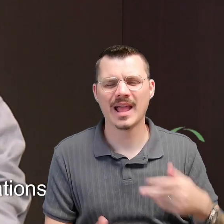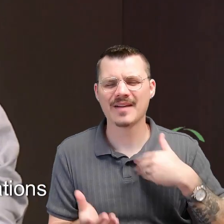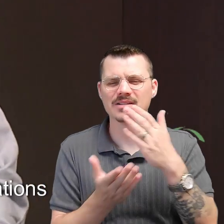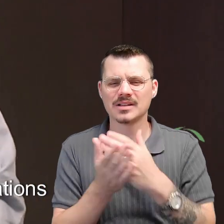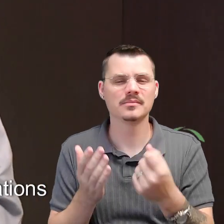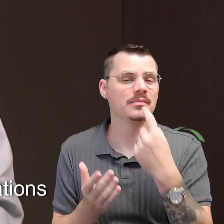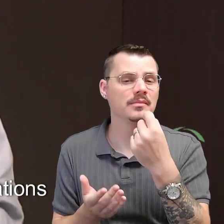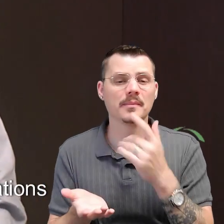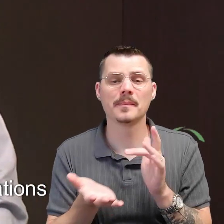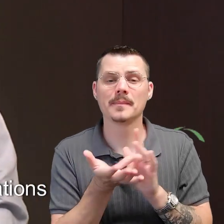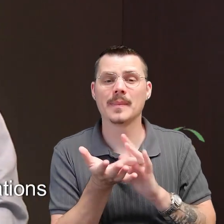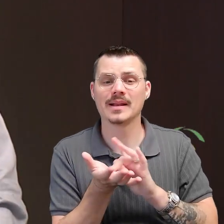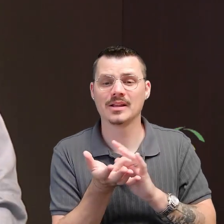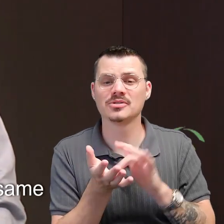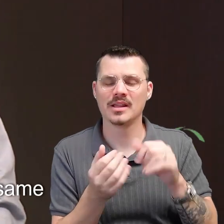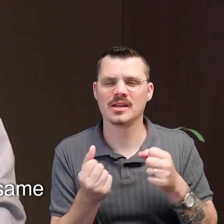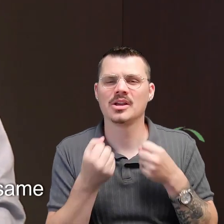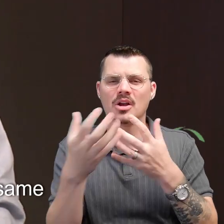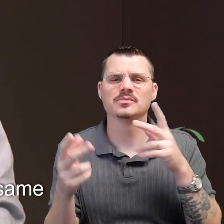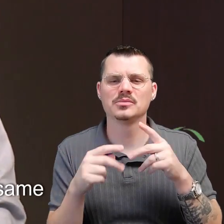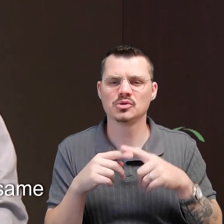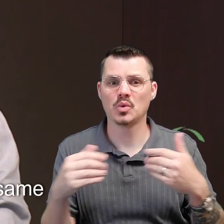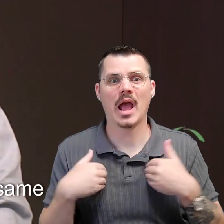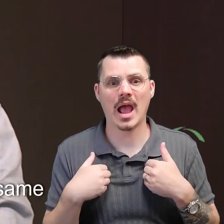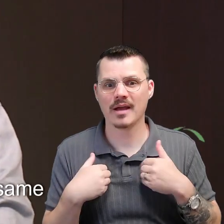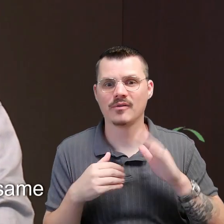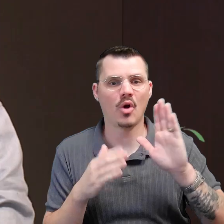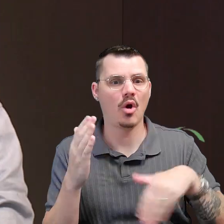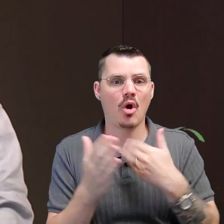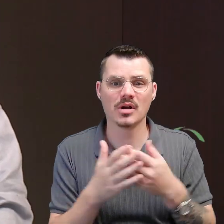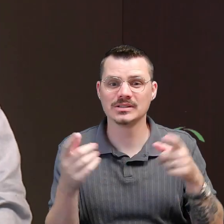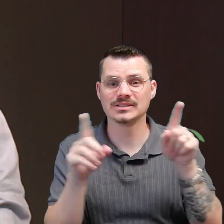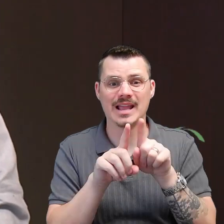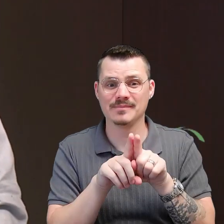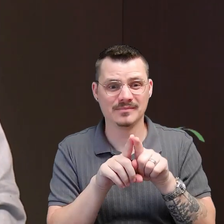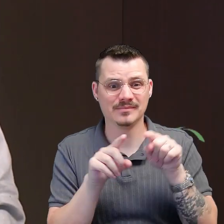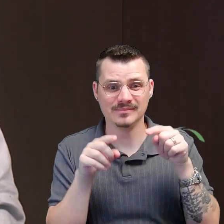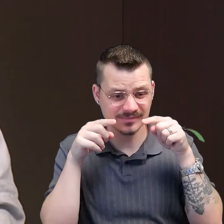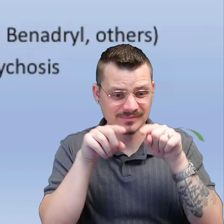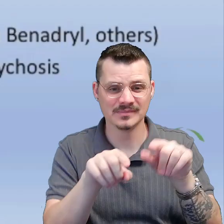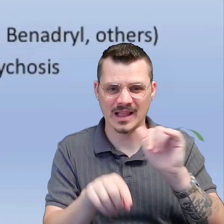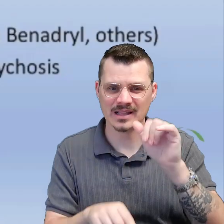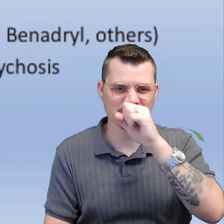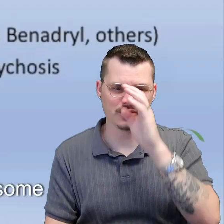some over-the-counter medications that can cause people to have all the same symptoms as